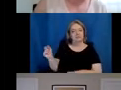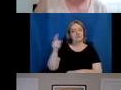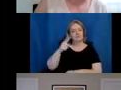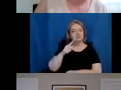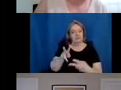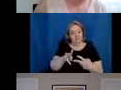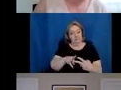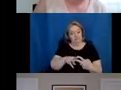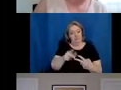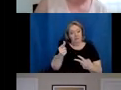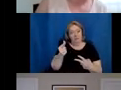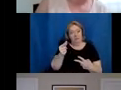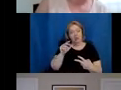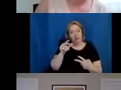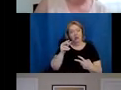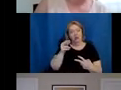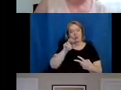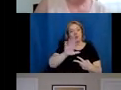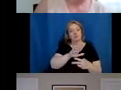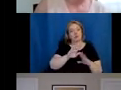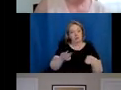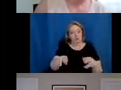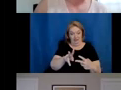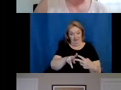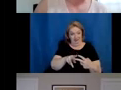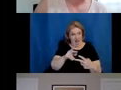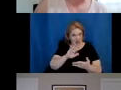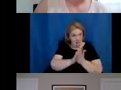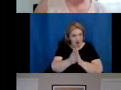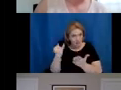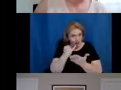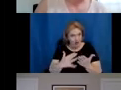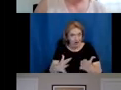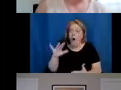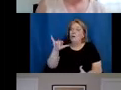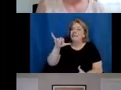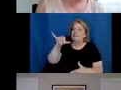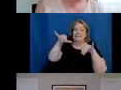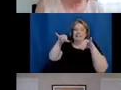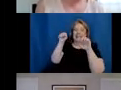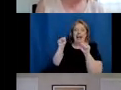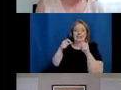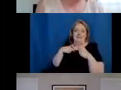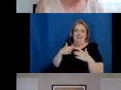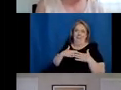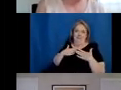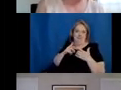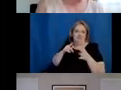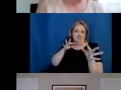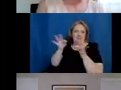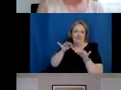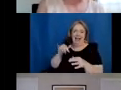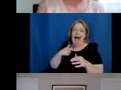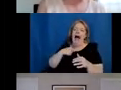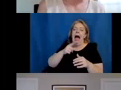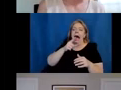children pursue arts as a career? Yes. Yes. I'm very happy to talk about that. So I didn't go